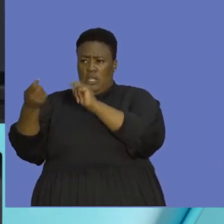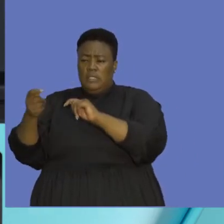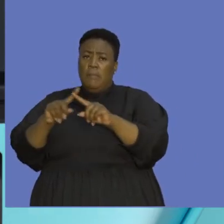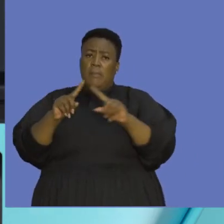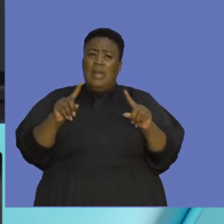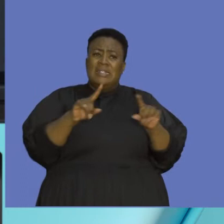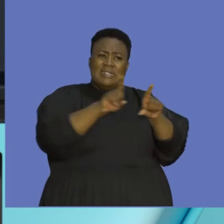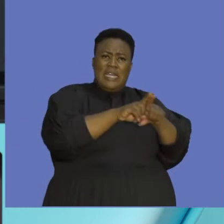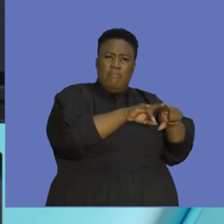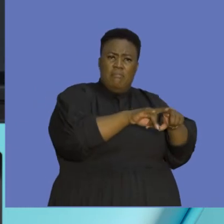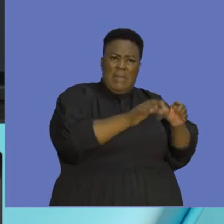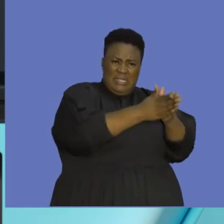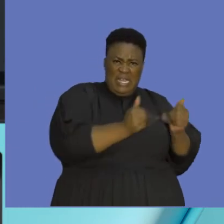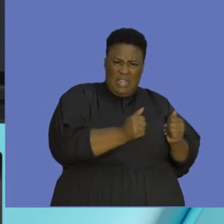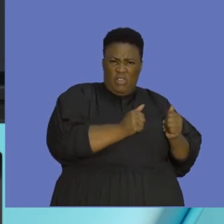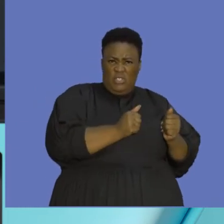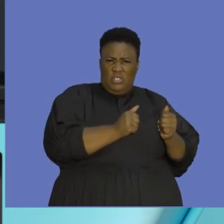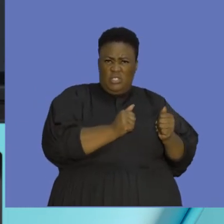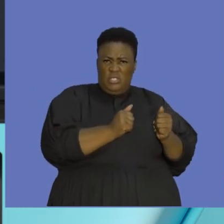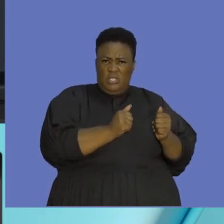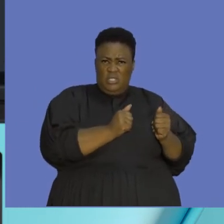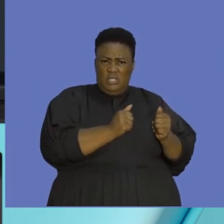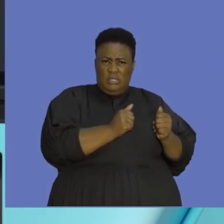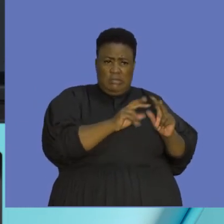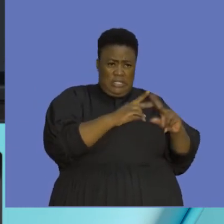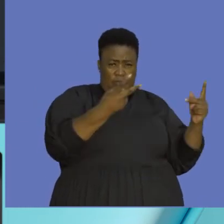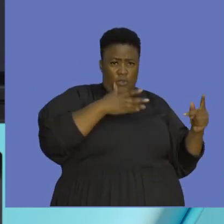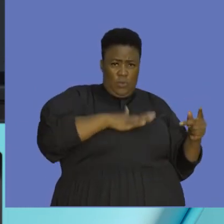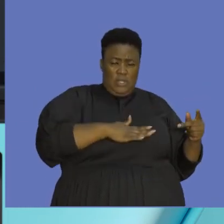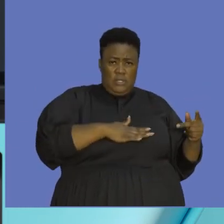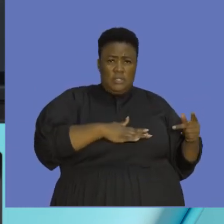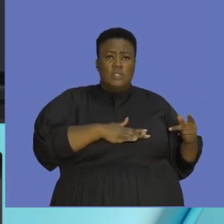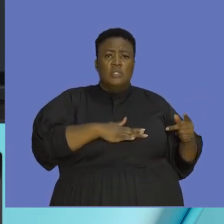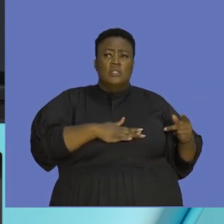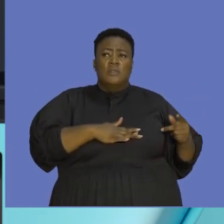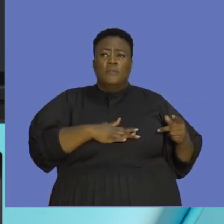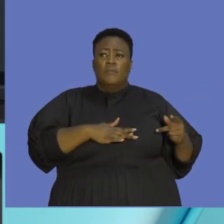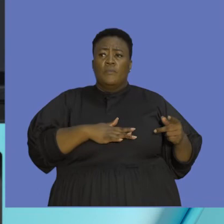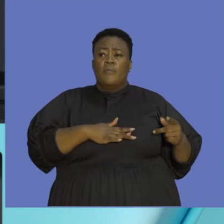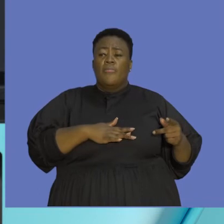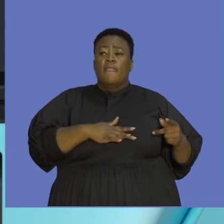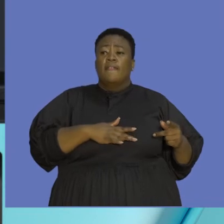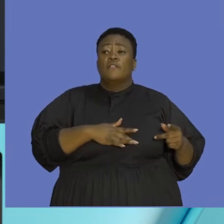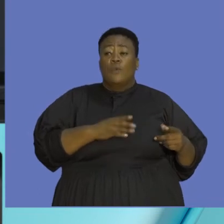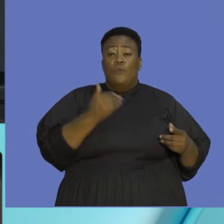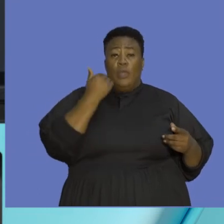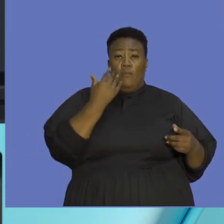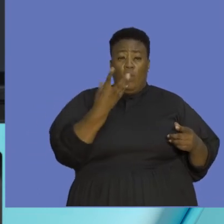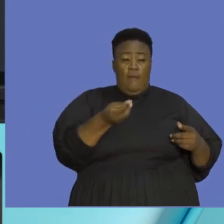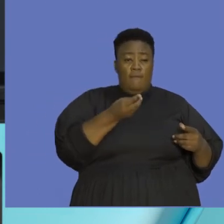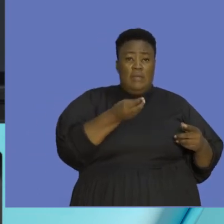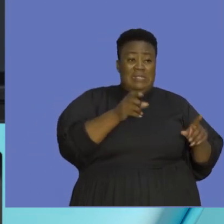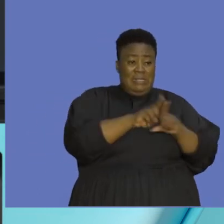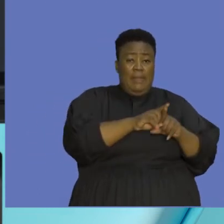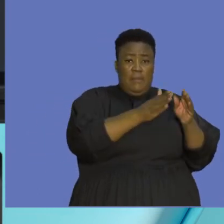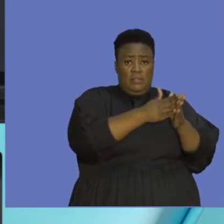same acceleration. A little different to what we've been doing up till now, because we've always let the acceleration change. So in order to have the